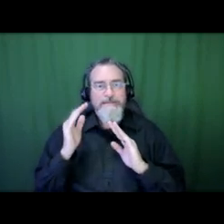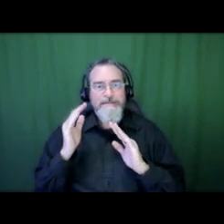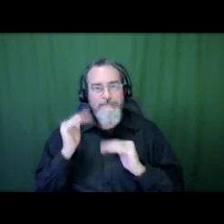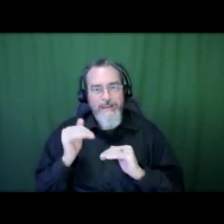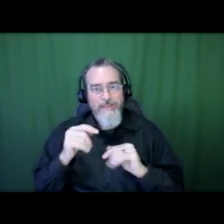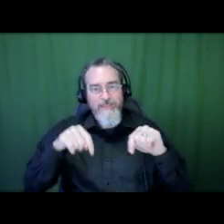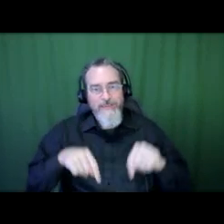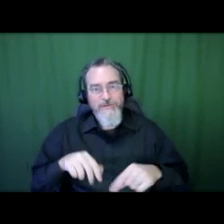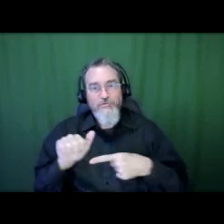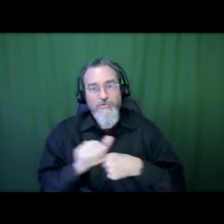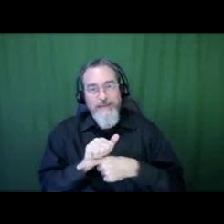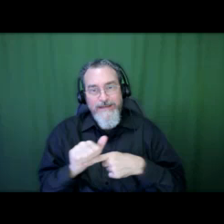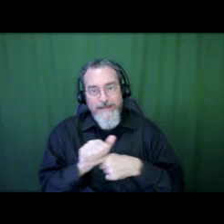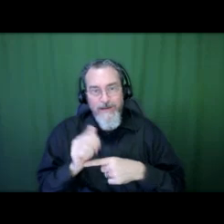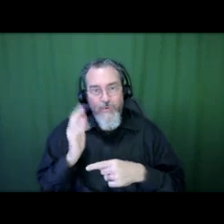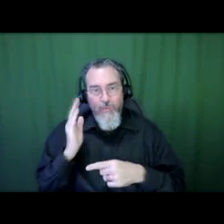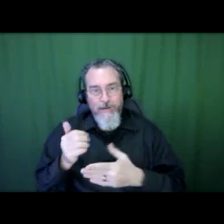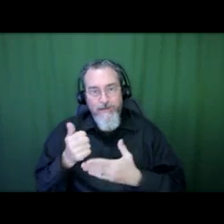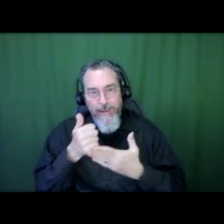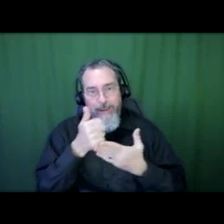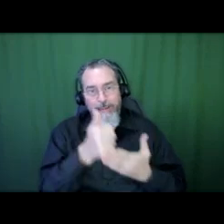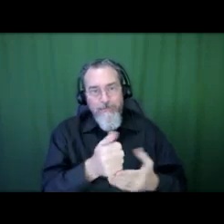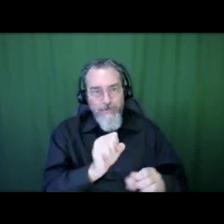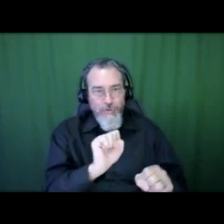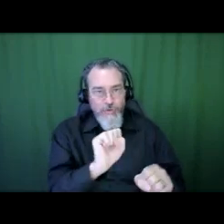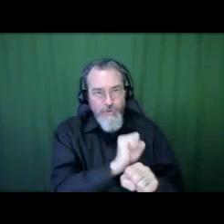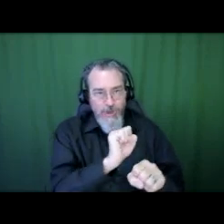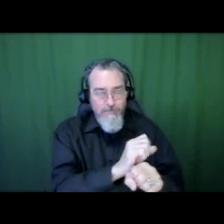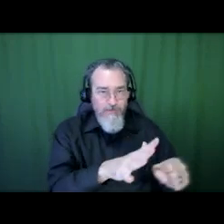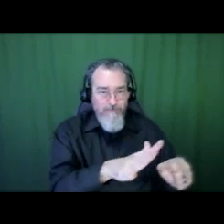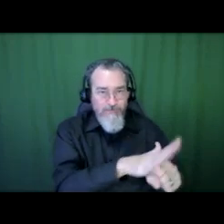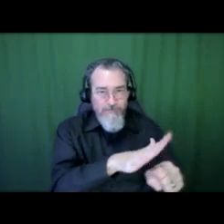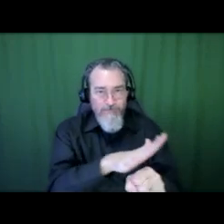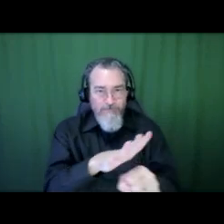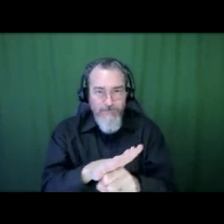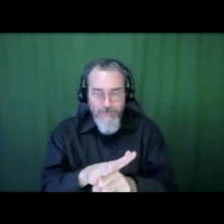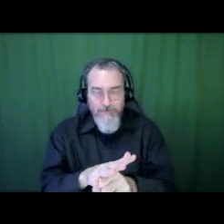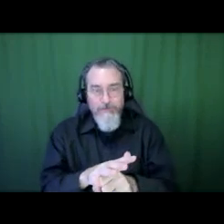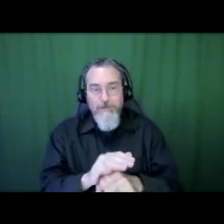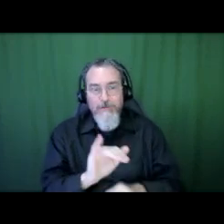again, those climate-related hazard areas. We plan for training